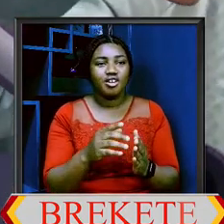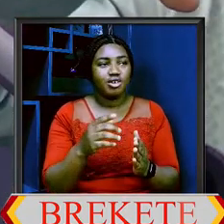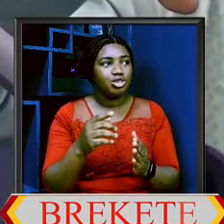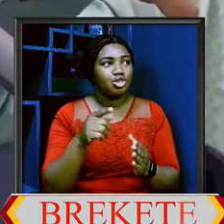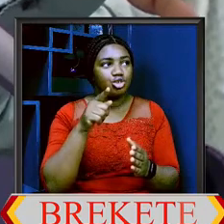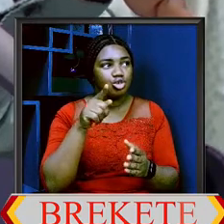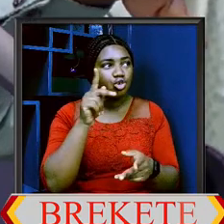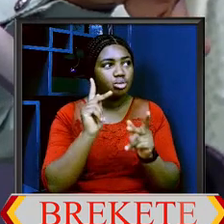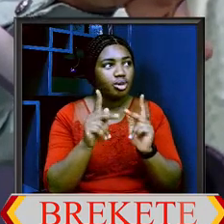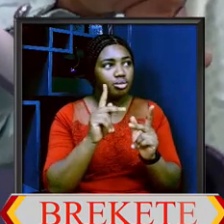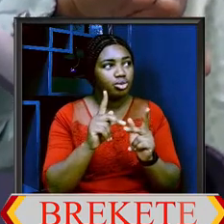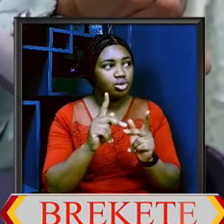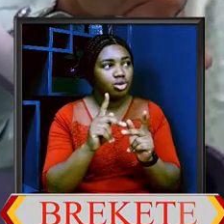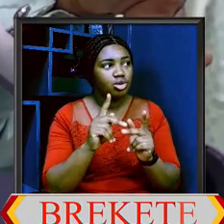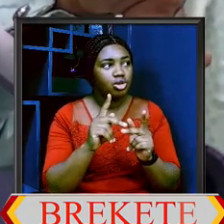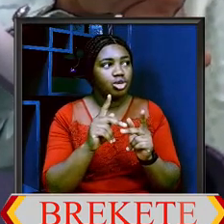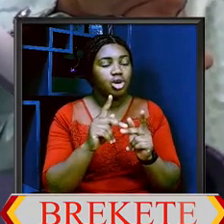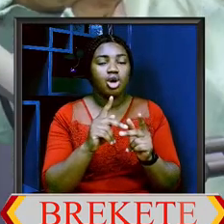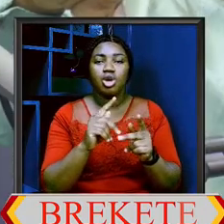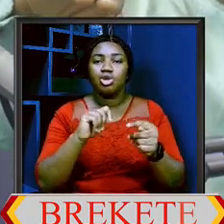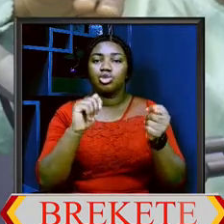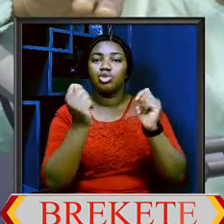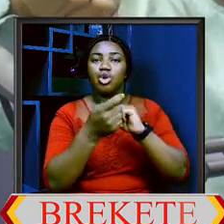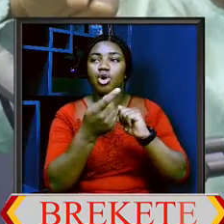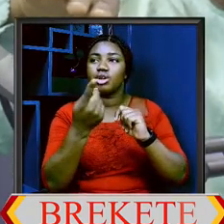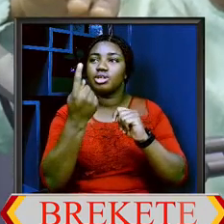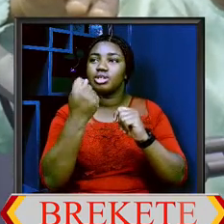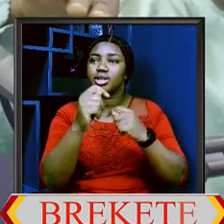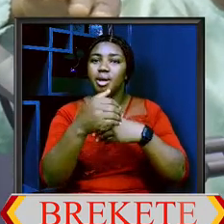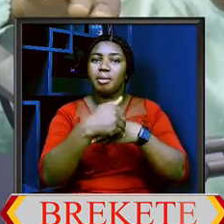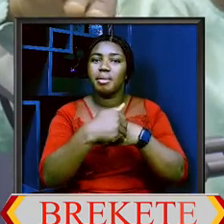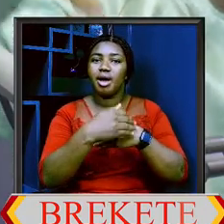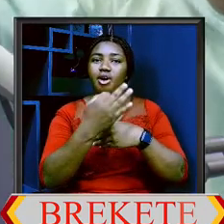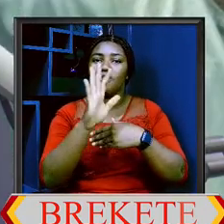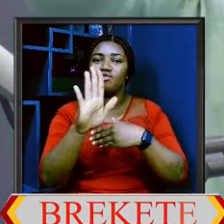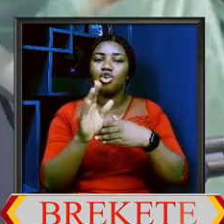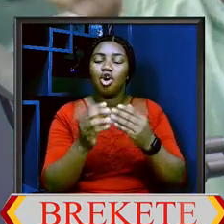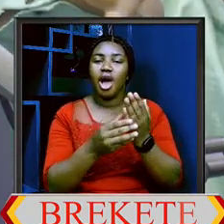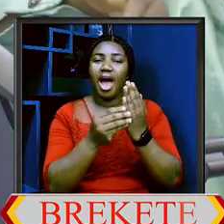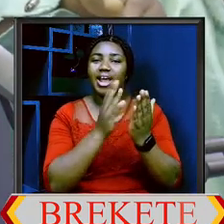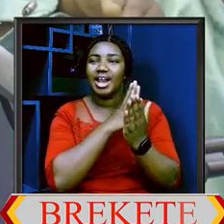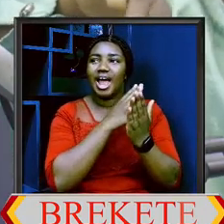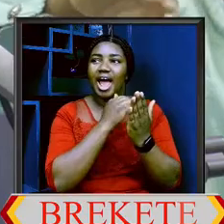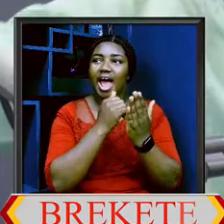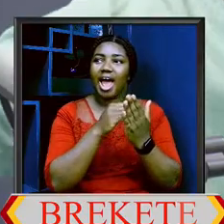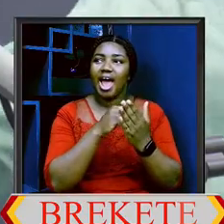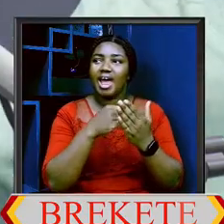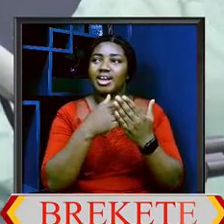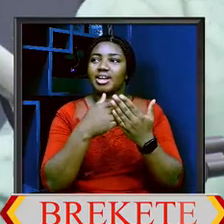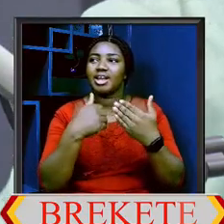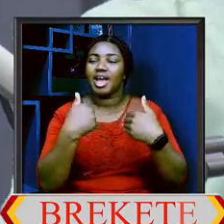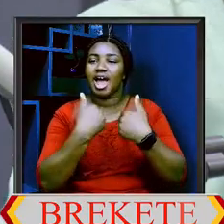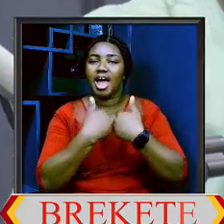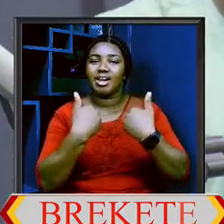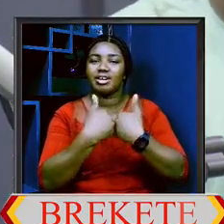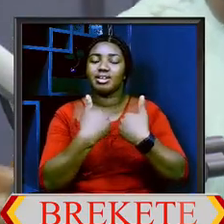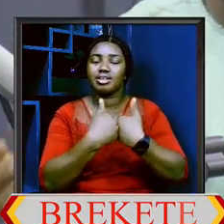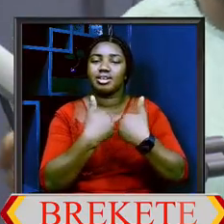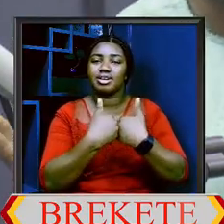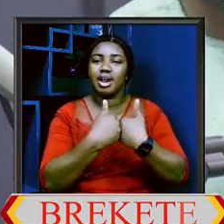make turn the back of our hands collect small clap where we clap for I have clap and back we don't